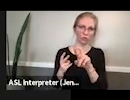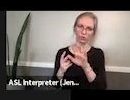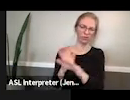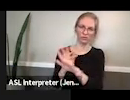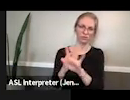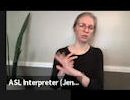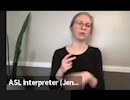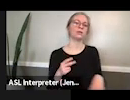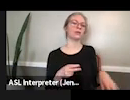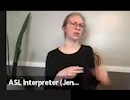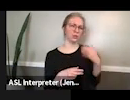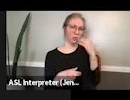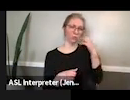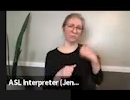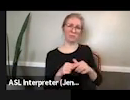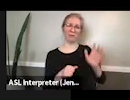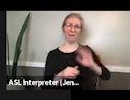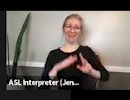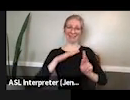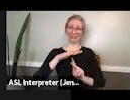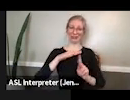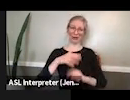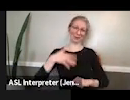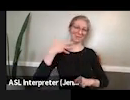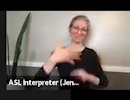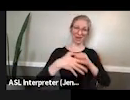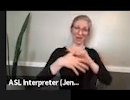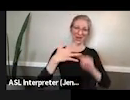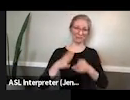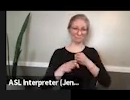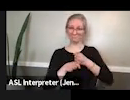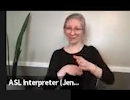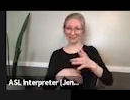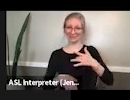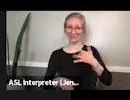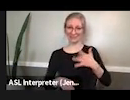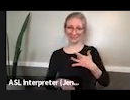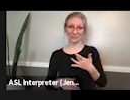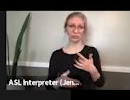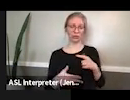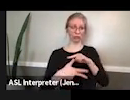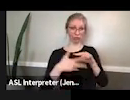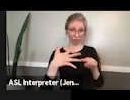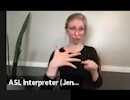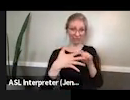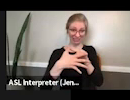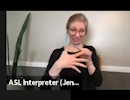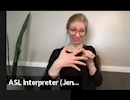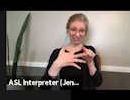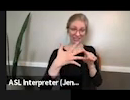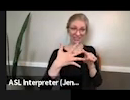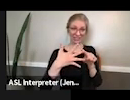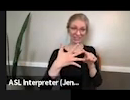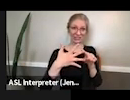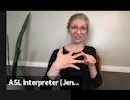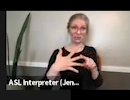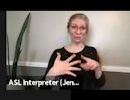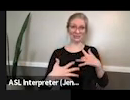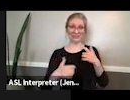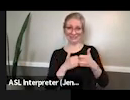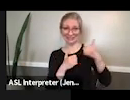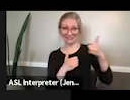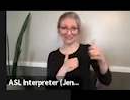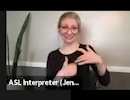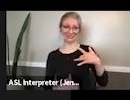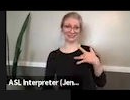5 main senses, right? Okay, 3 of those are distance senses. And that means that through that